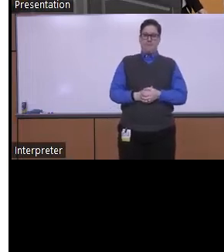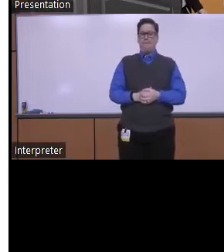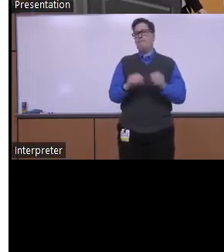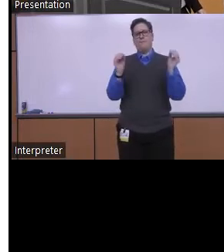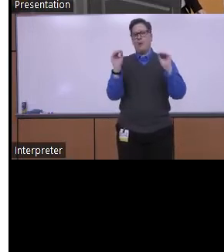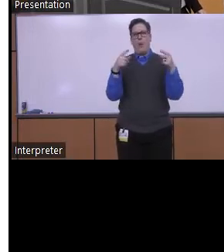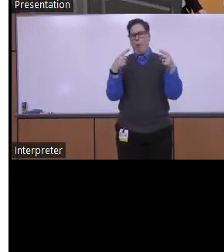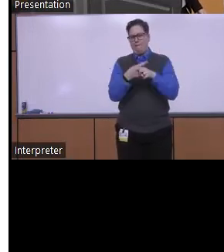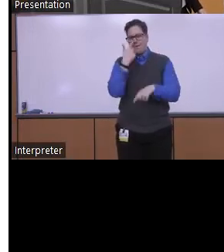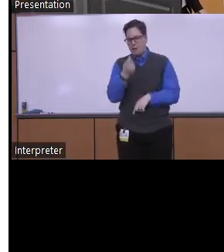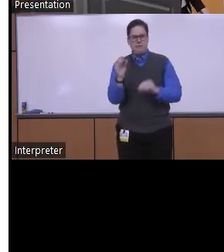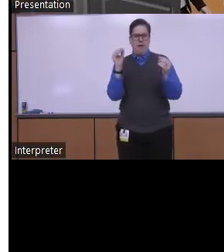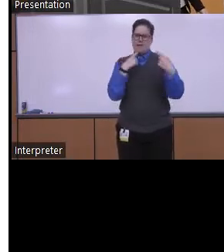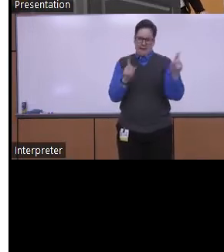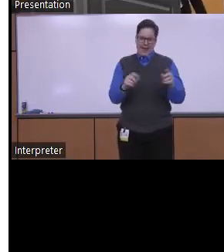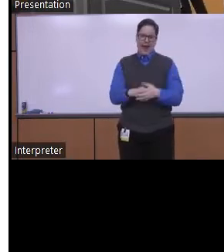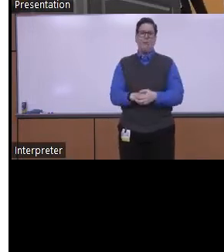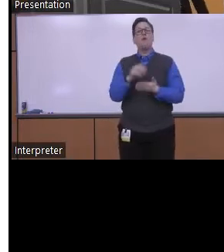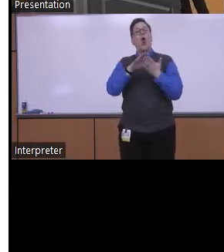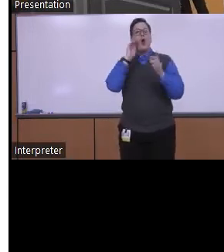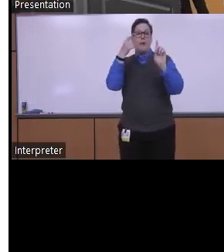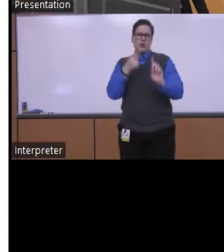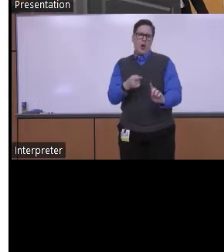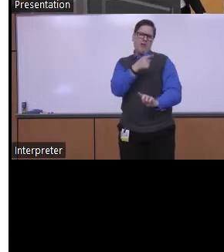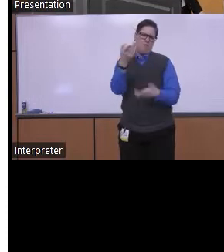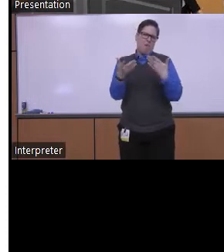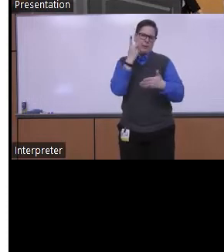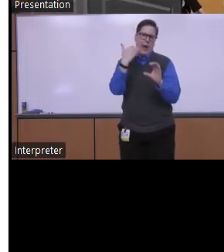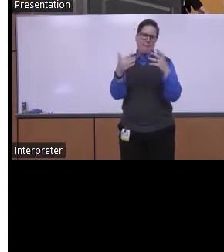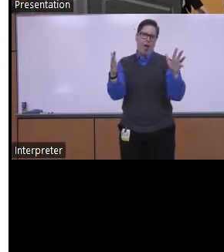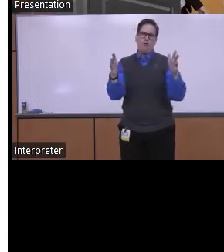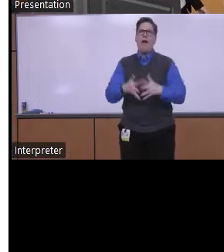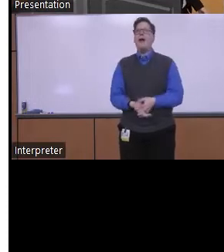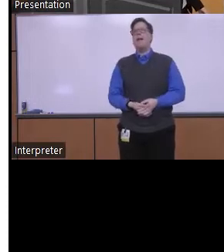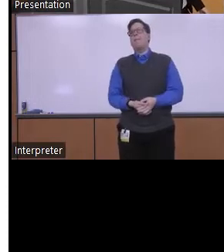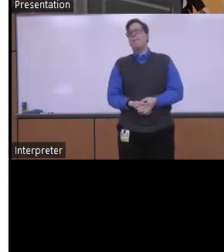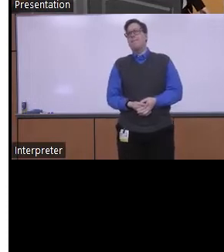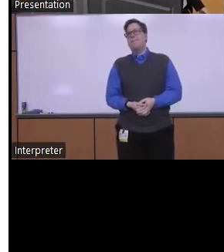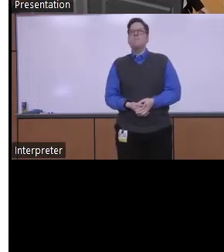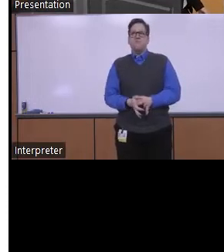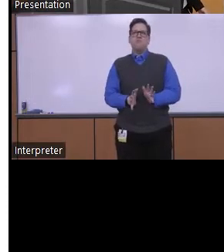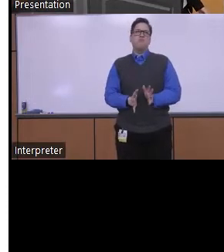don't have any conflicts or anything to declare. We are learning objectives you probably got on your email.